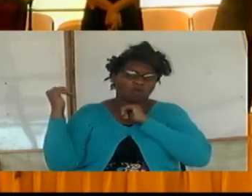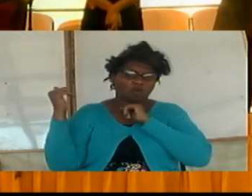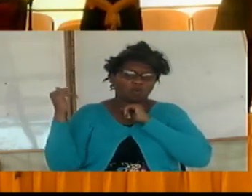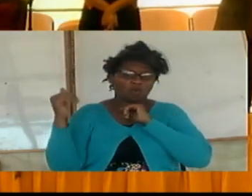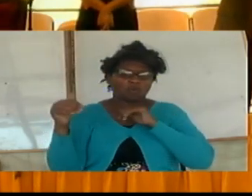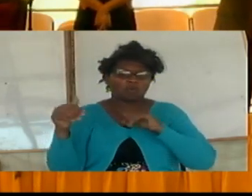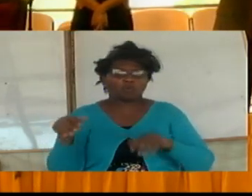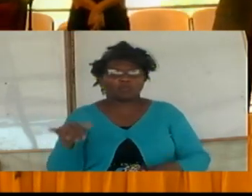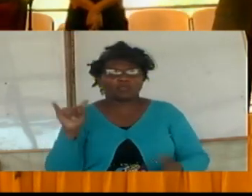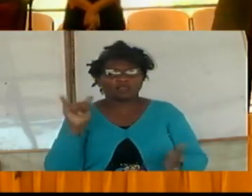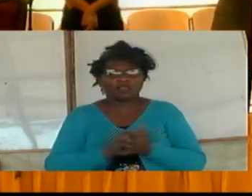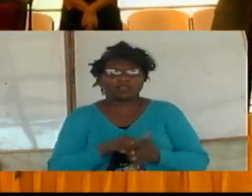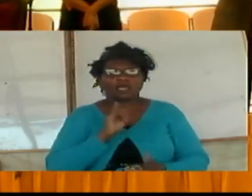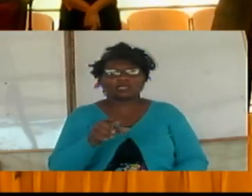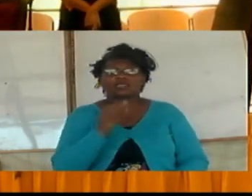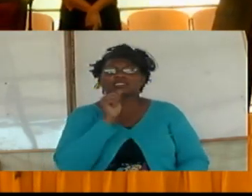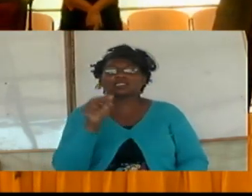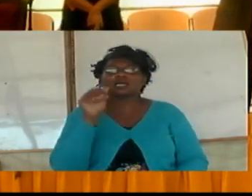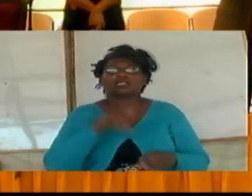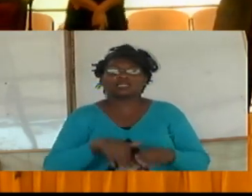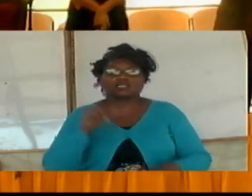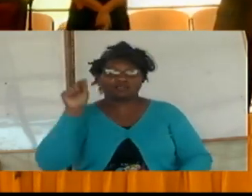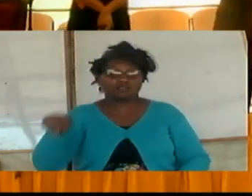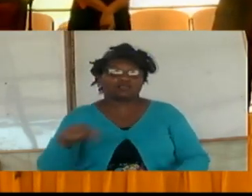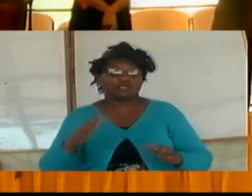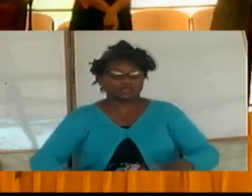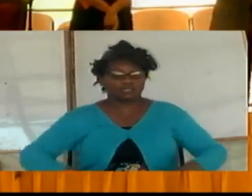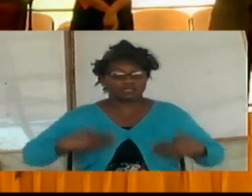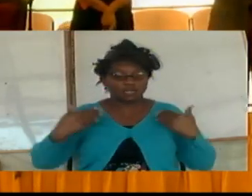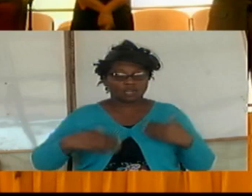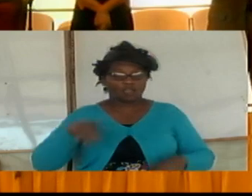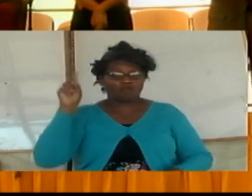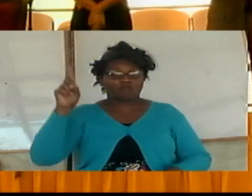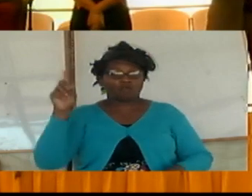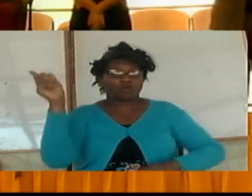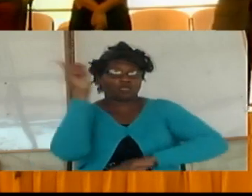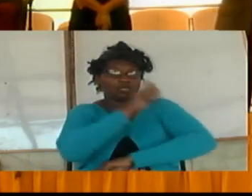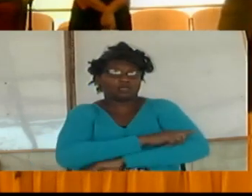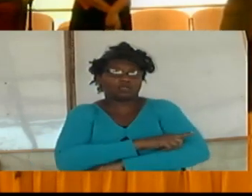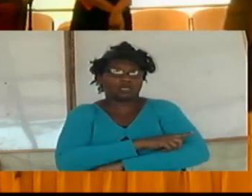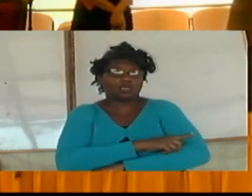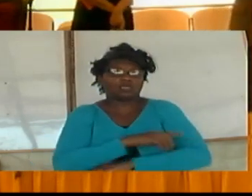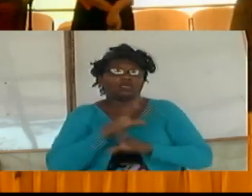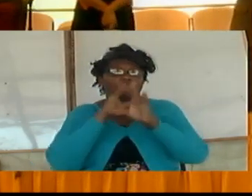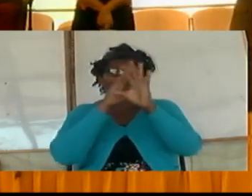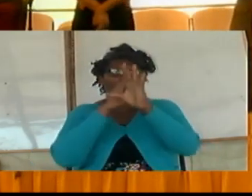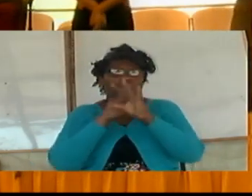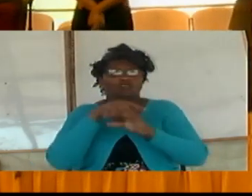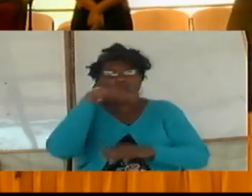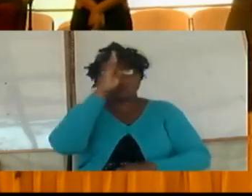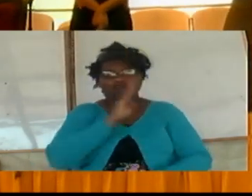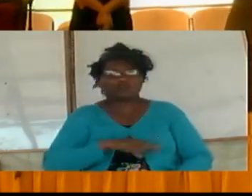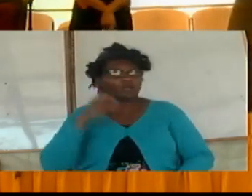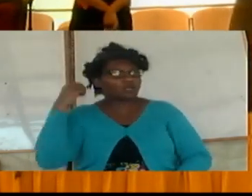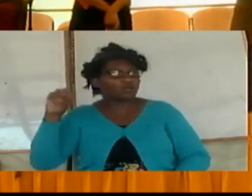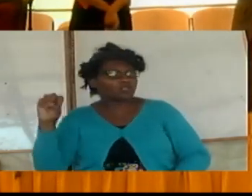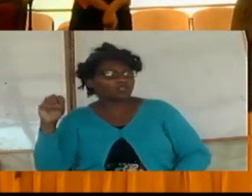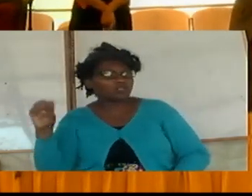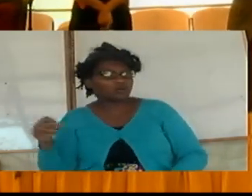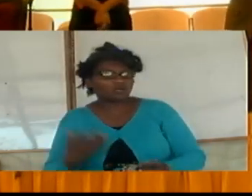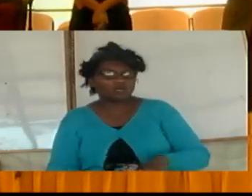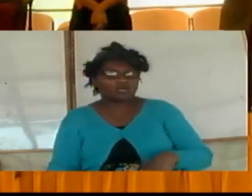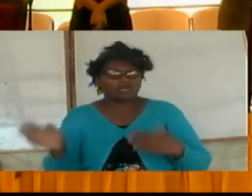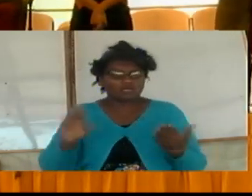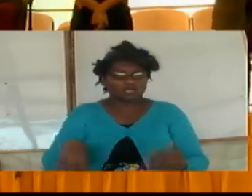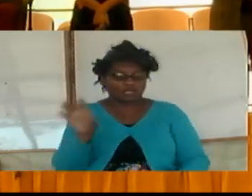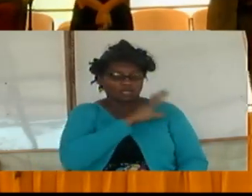And one day, the trump of God is going to sound. Amen. And the dead in Christ shall